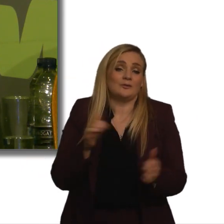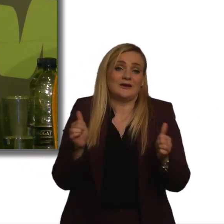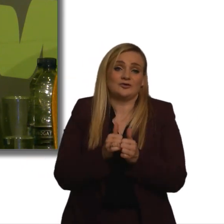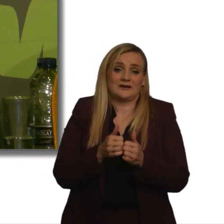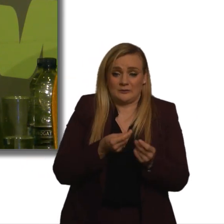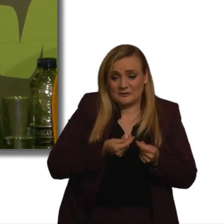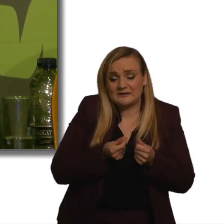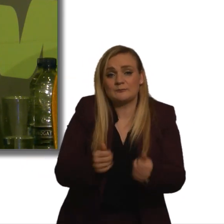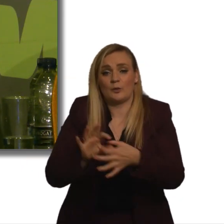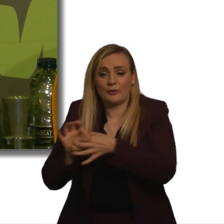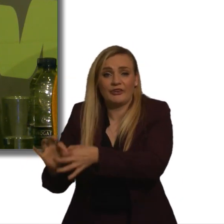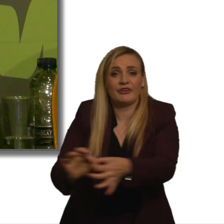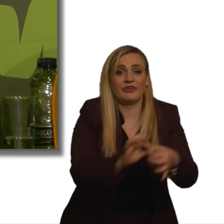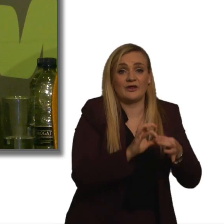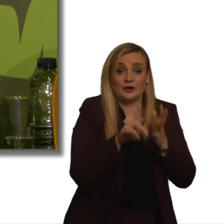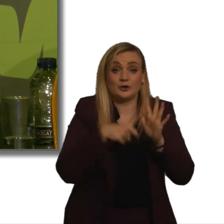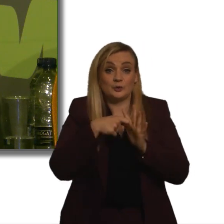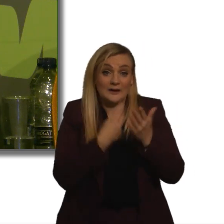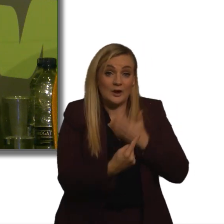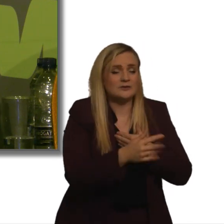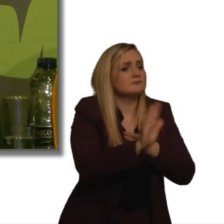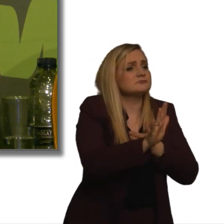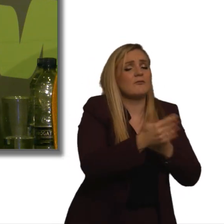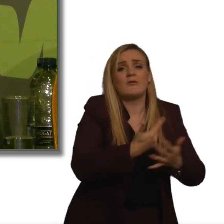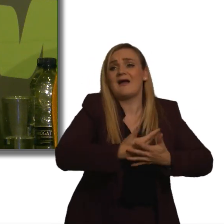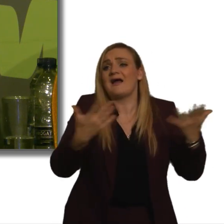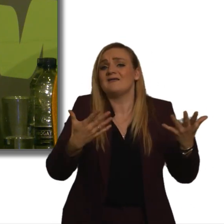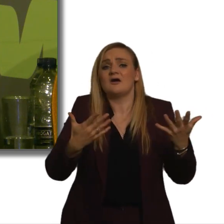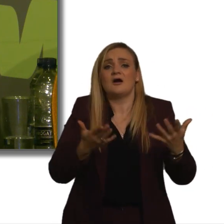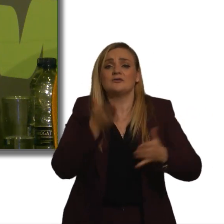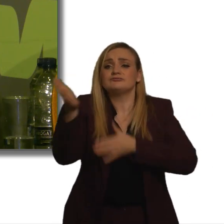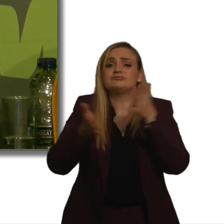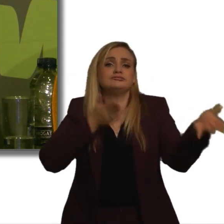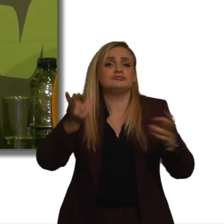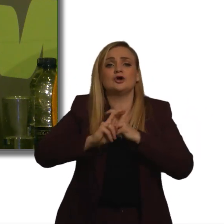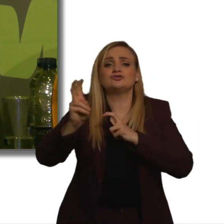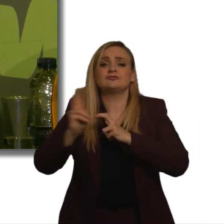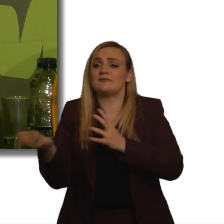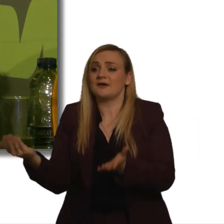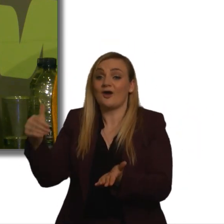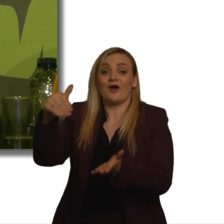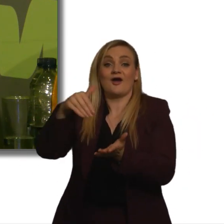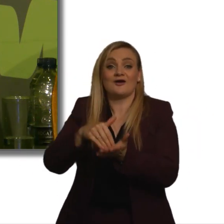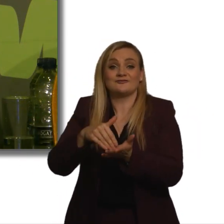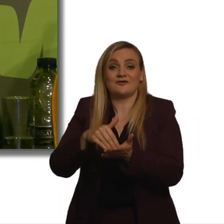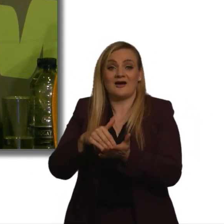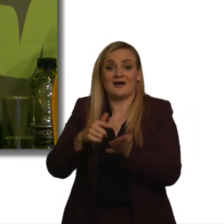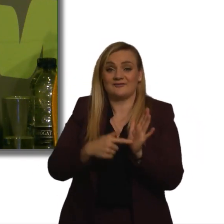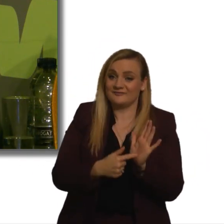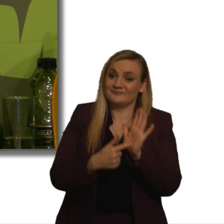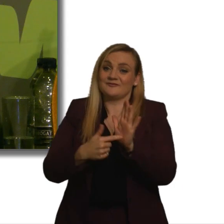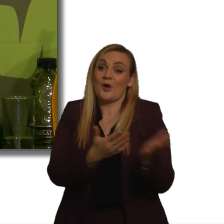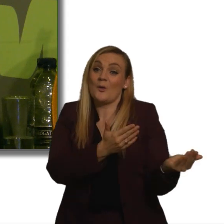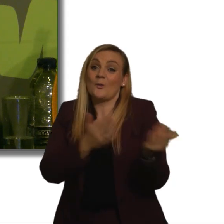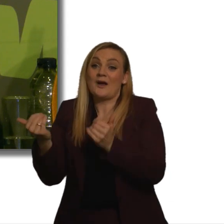clear, not just in the UK, but if wherever you're travelling in the world that you would land and instead of popping up welcome